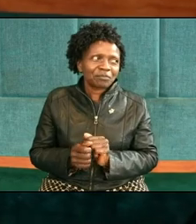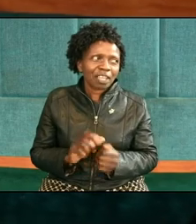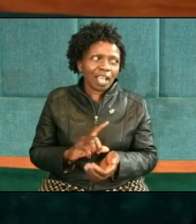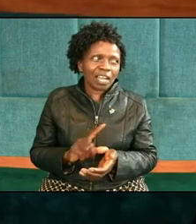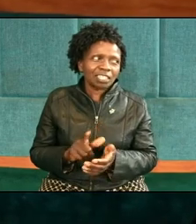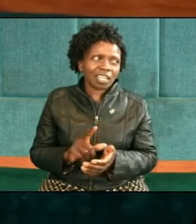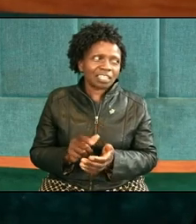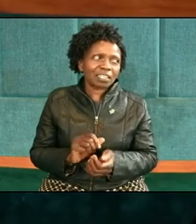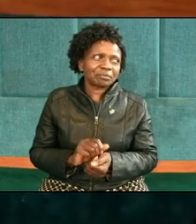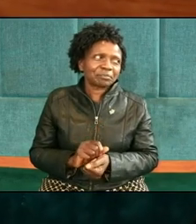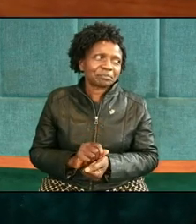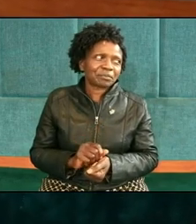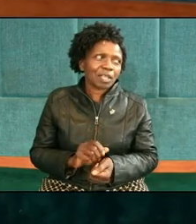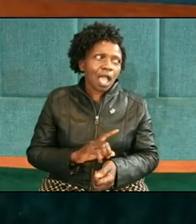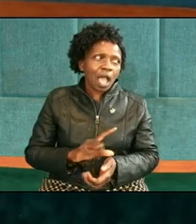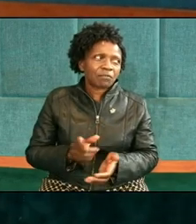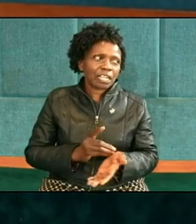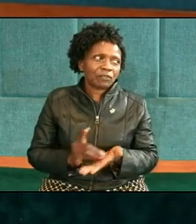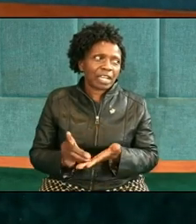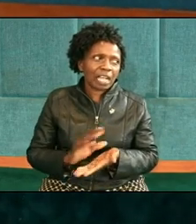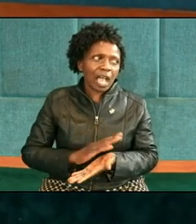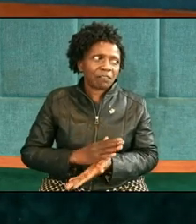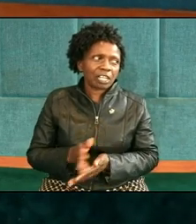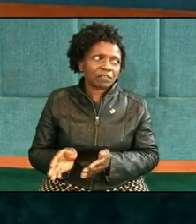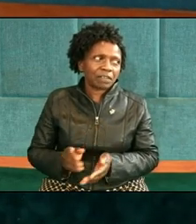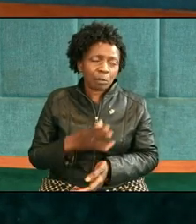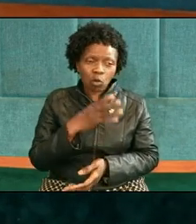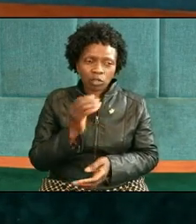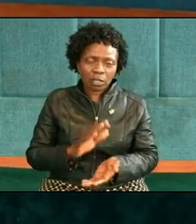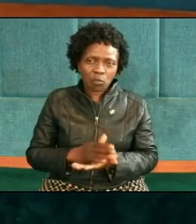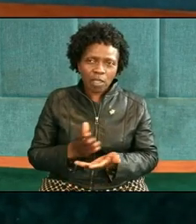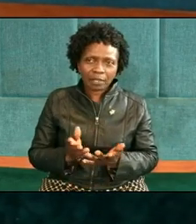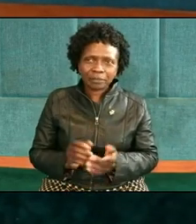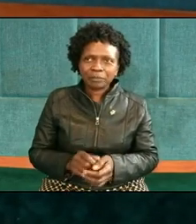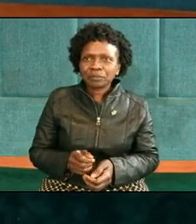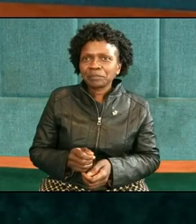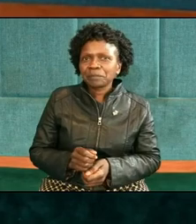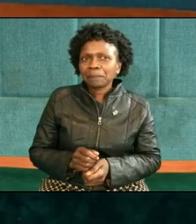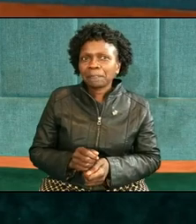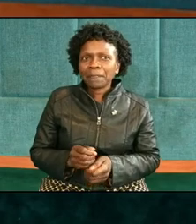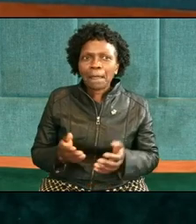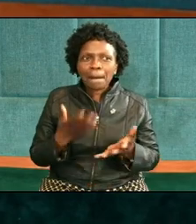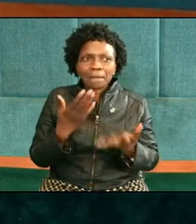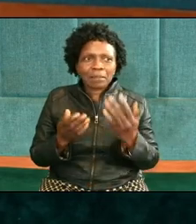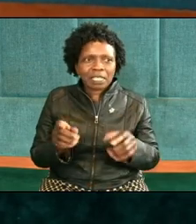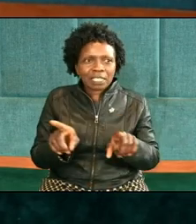But are the nights short for you, or is only me? Are they also short for you?